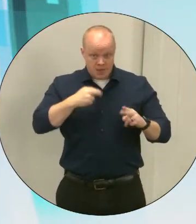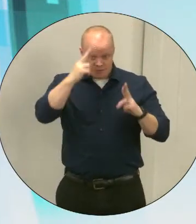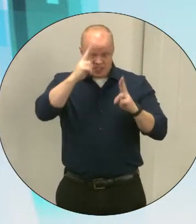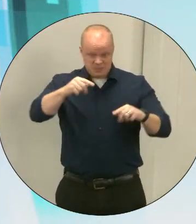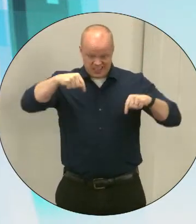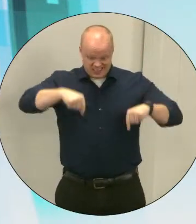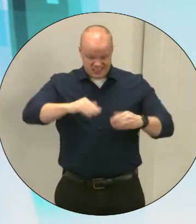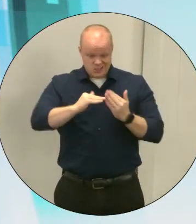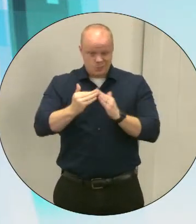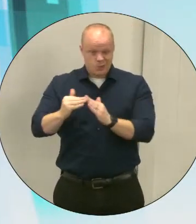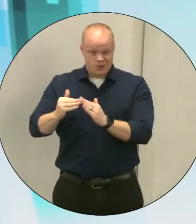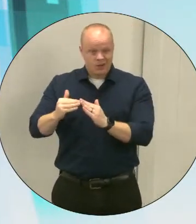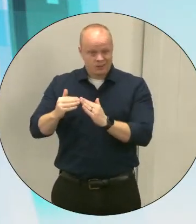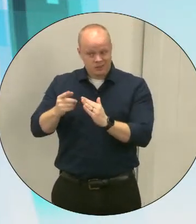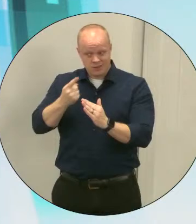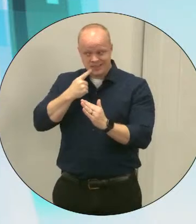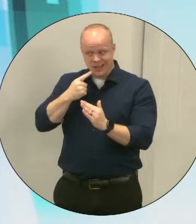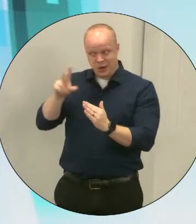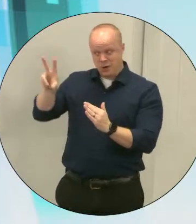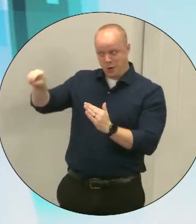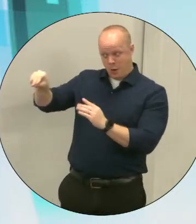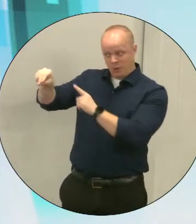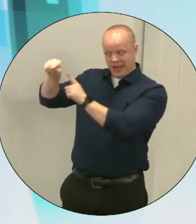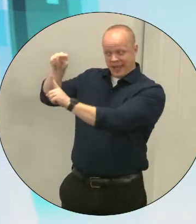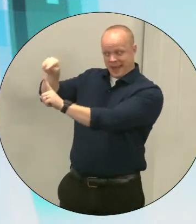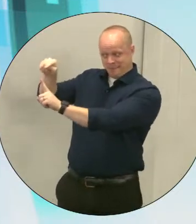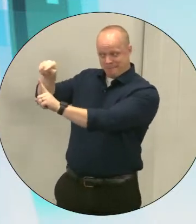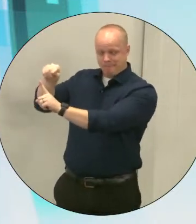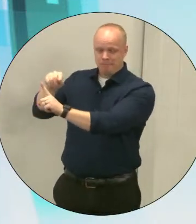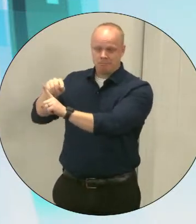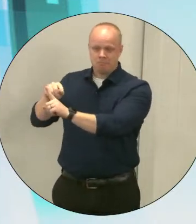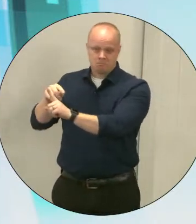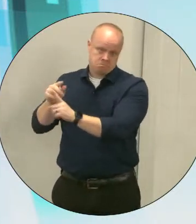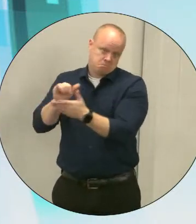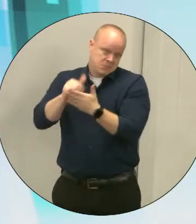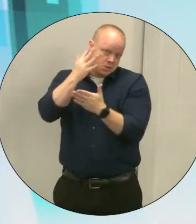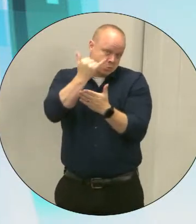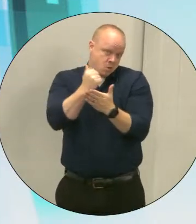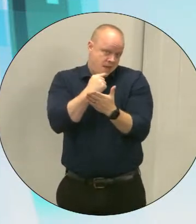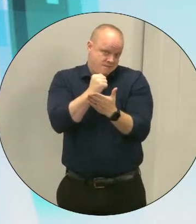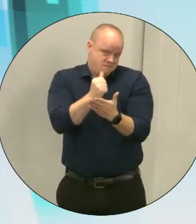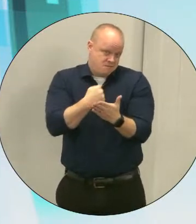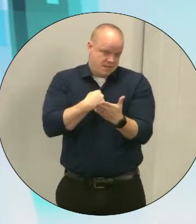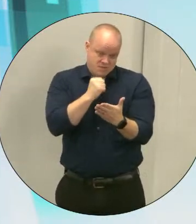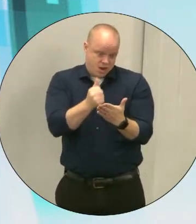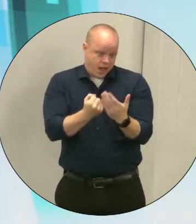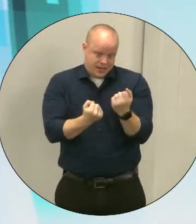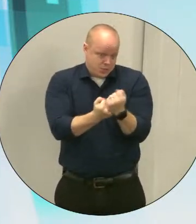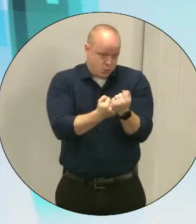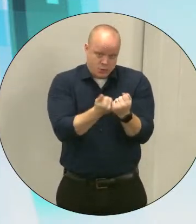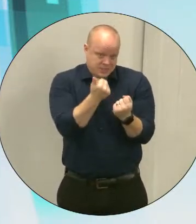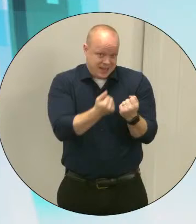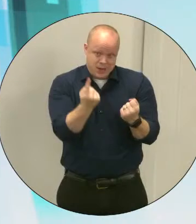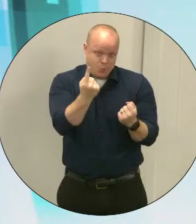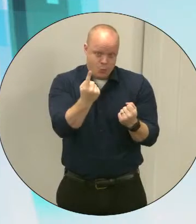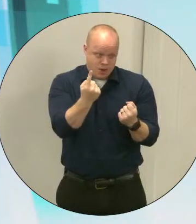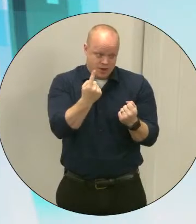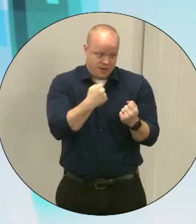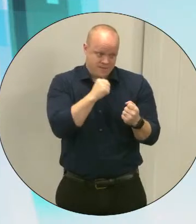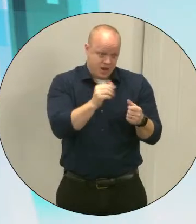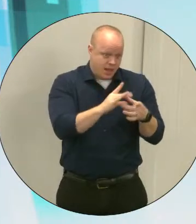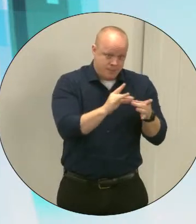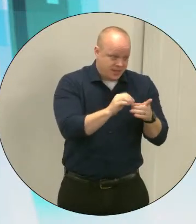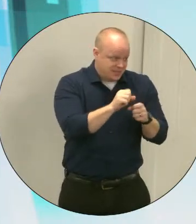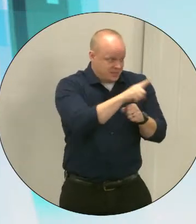community are saying no to him, which is why I haven't endorsed anybody either. I haven't messaged